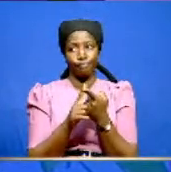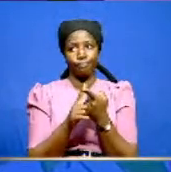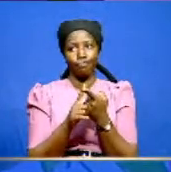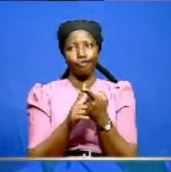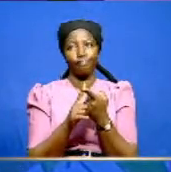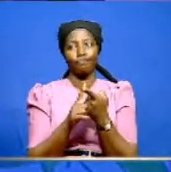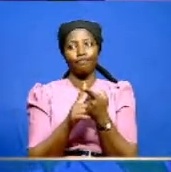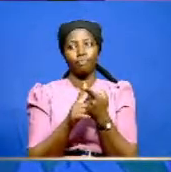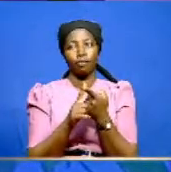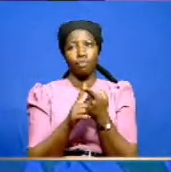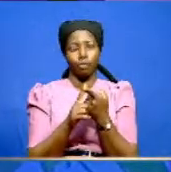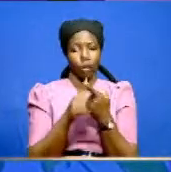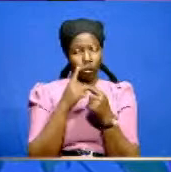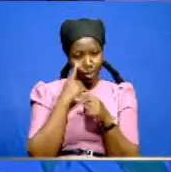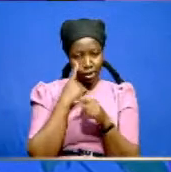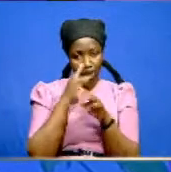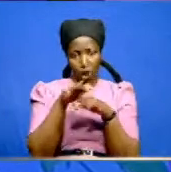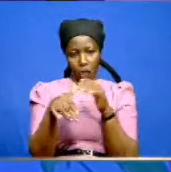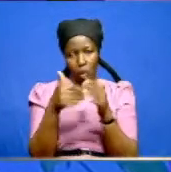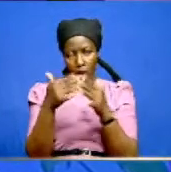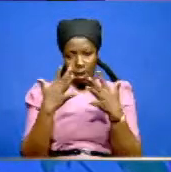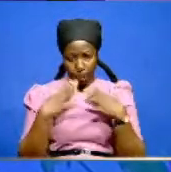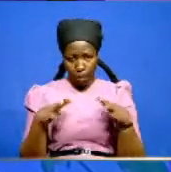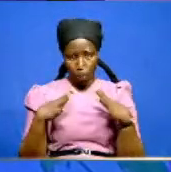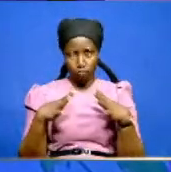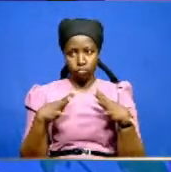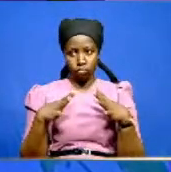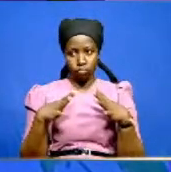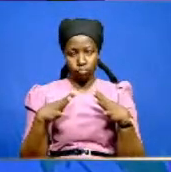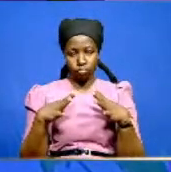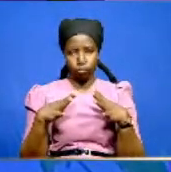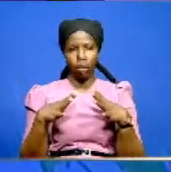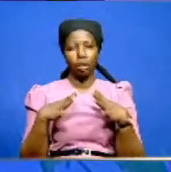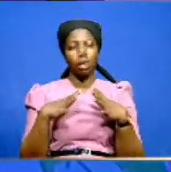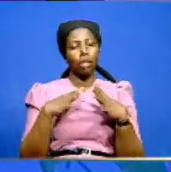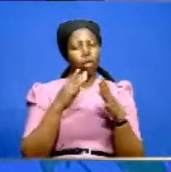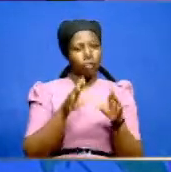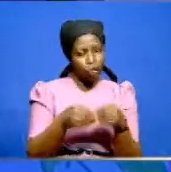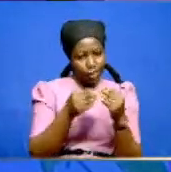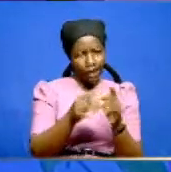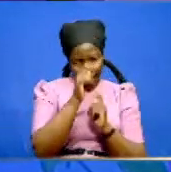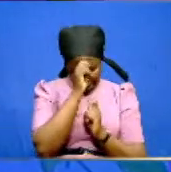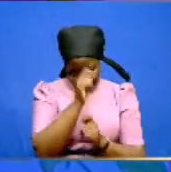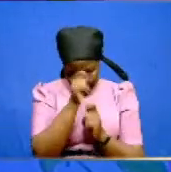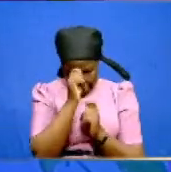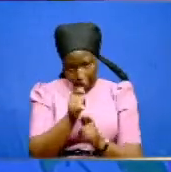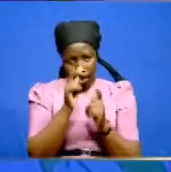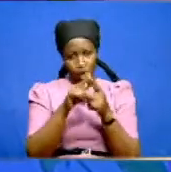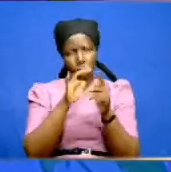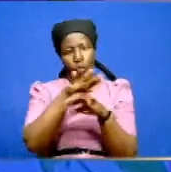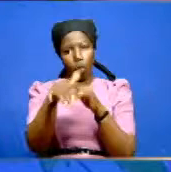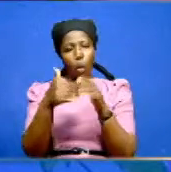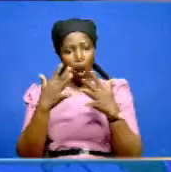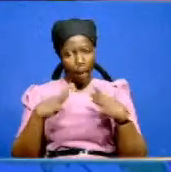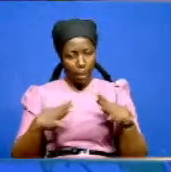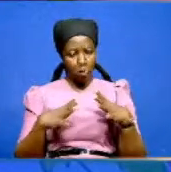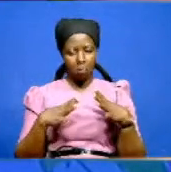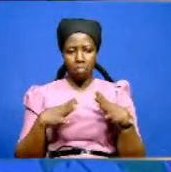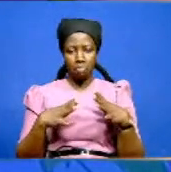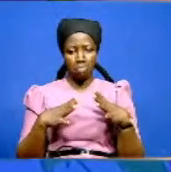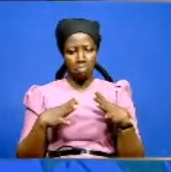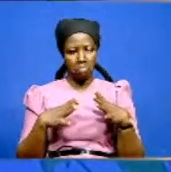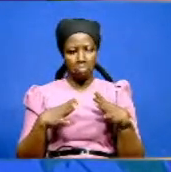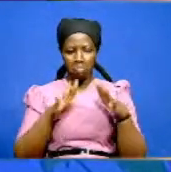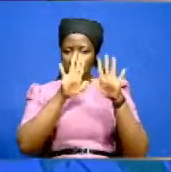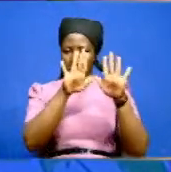all human beings, with dignity and respect. Whoever they are,